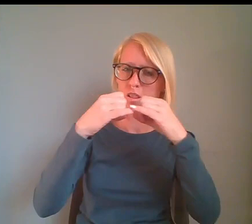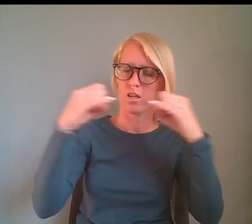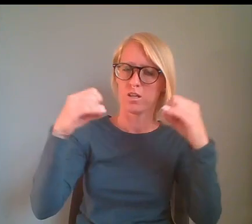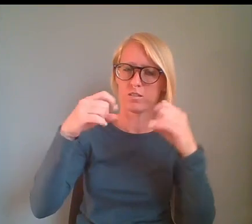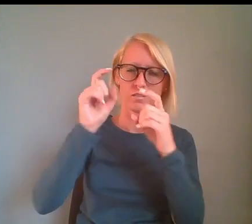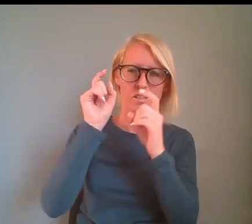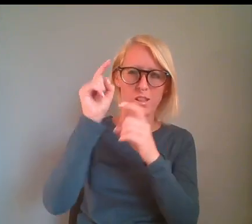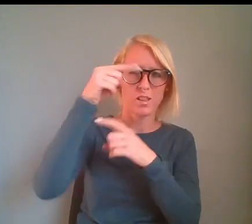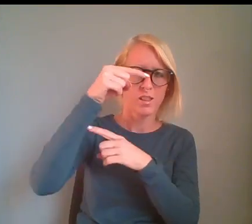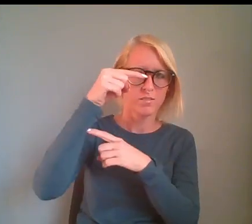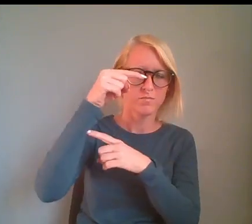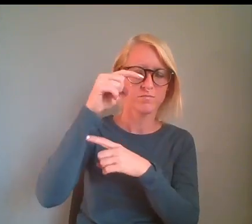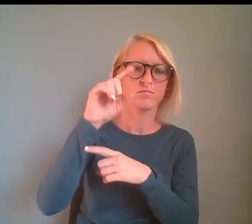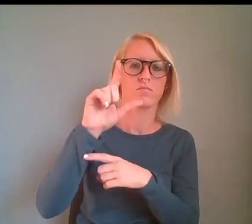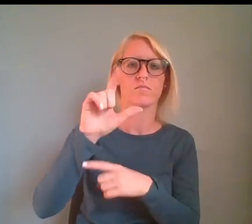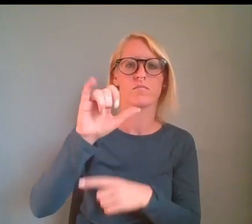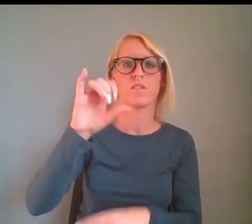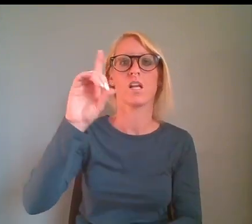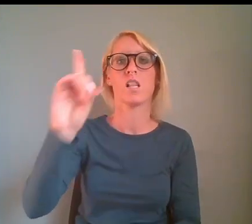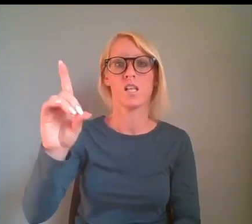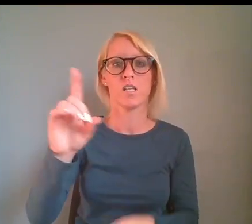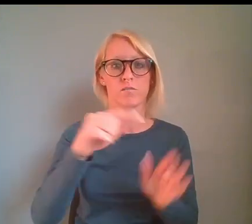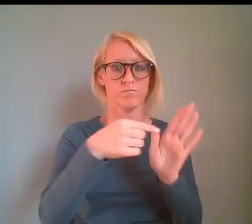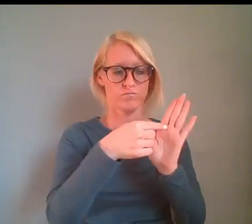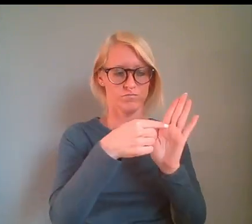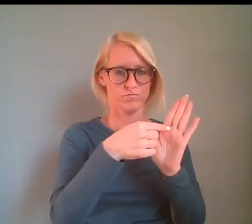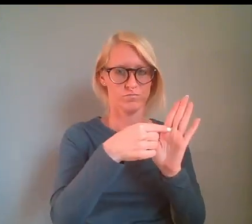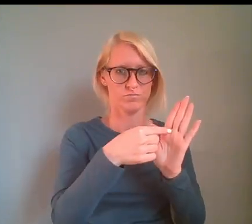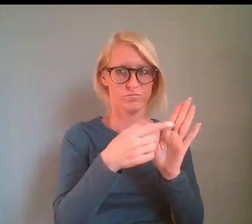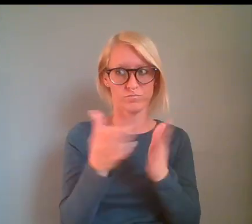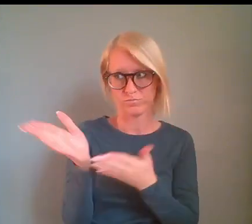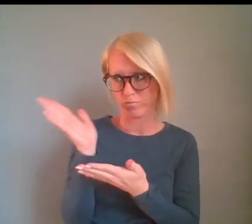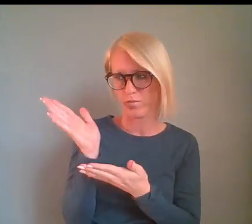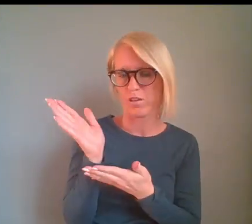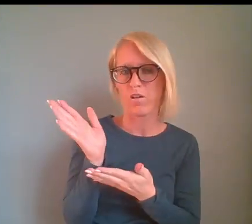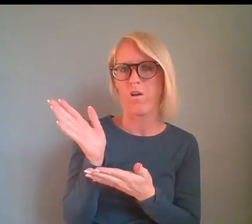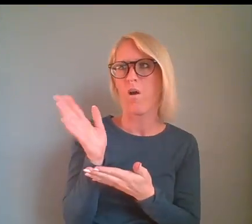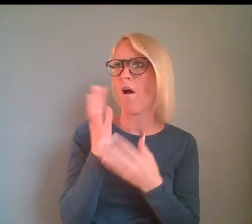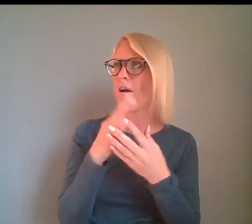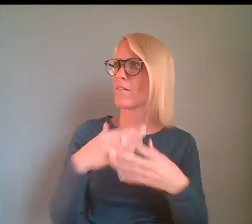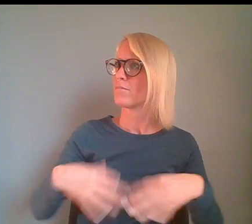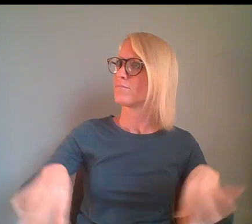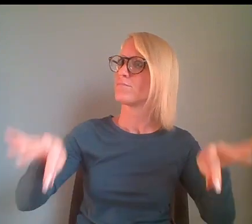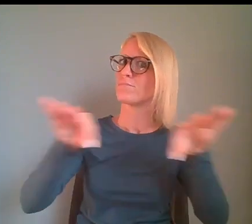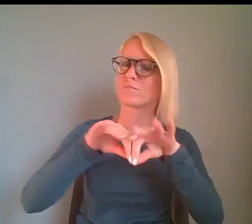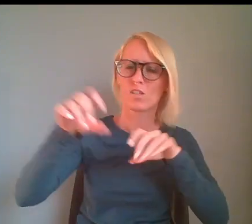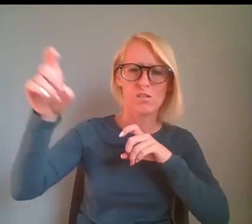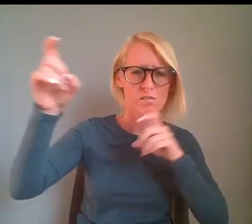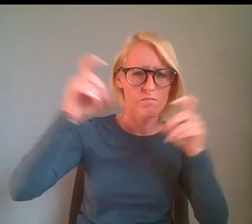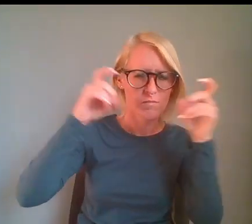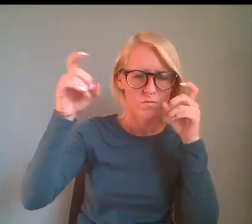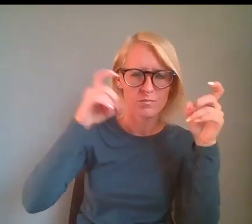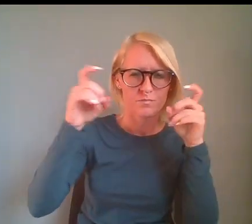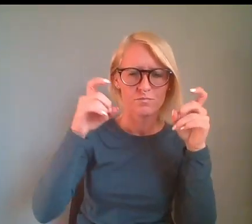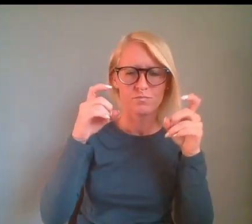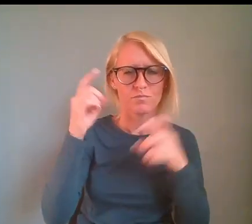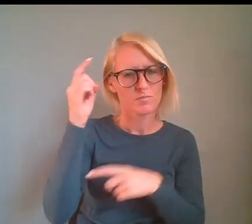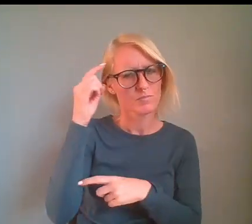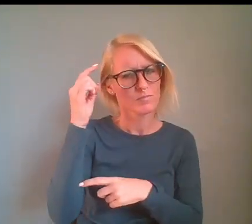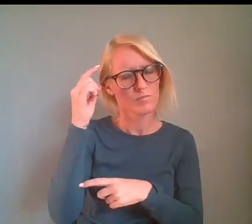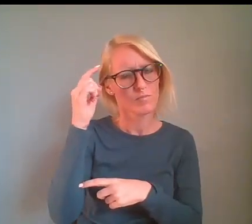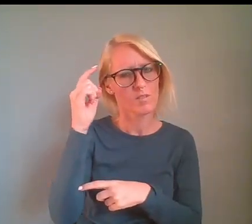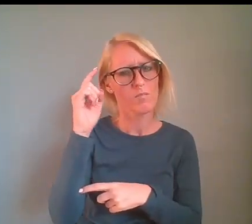lid line is so important and so expressive. So think about that when you're looking at a face and when you're